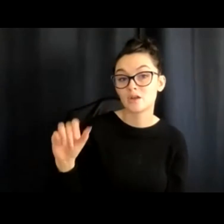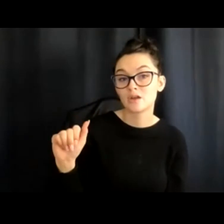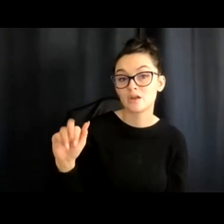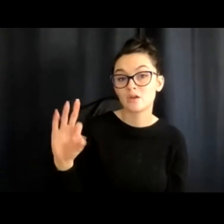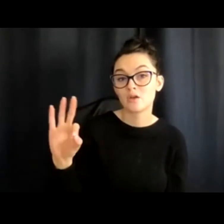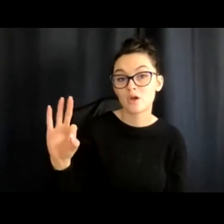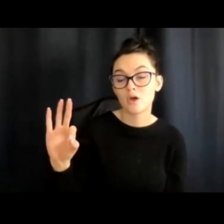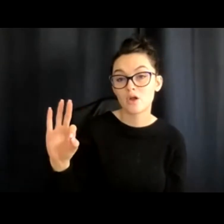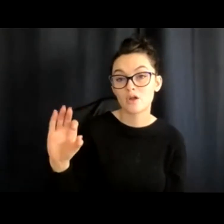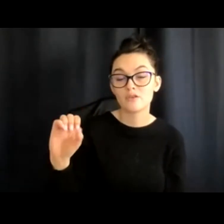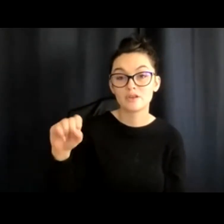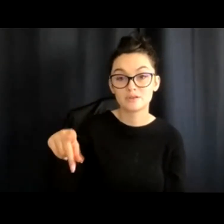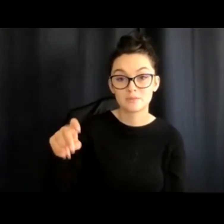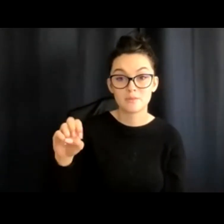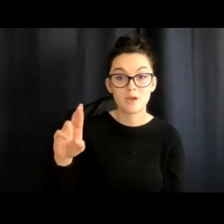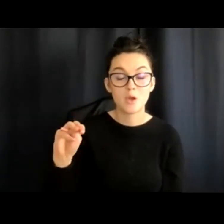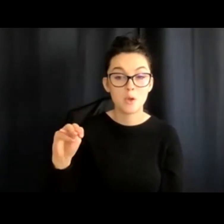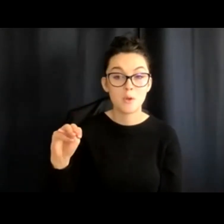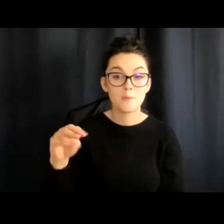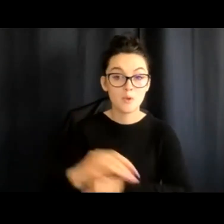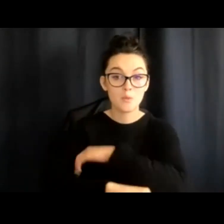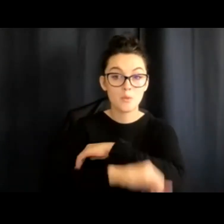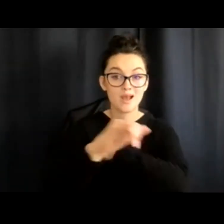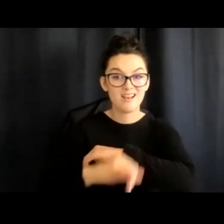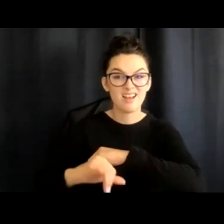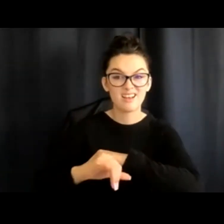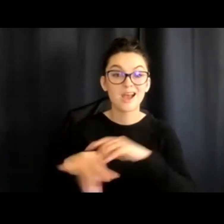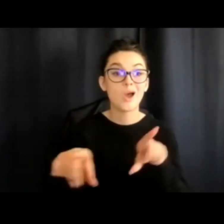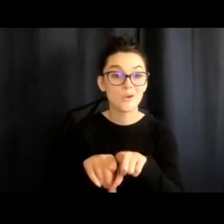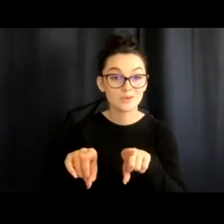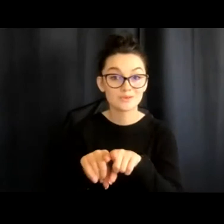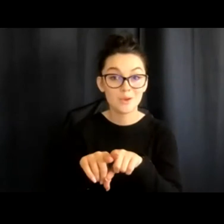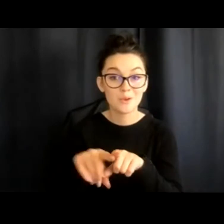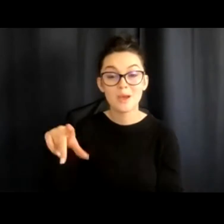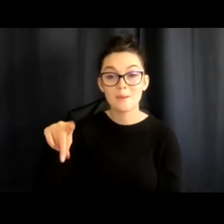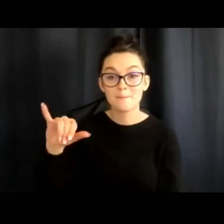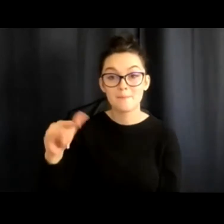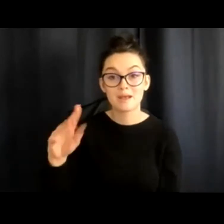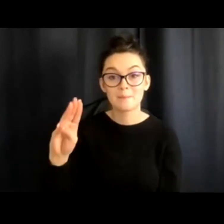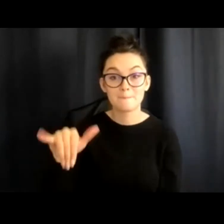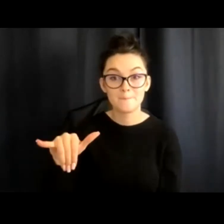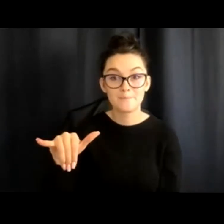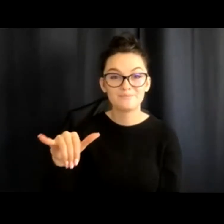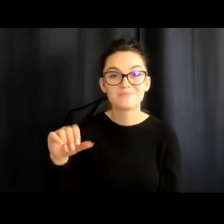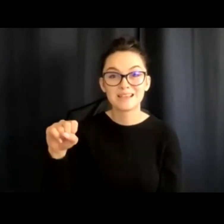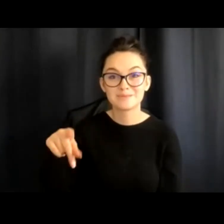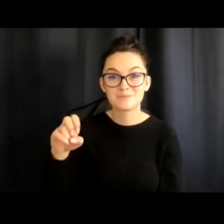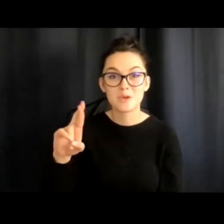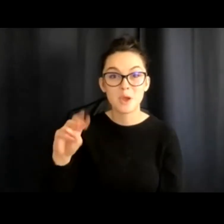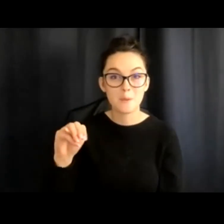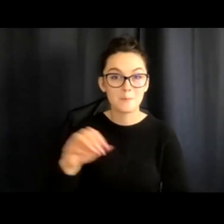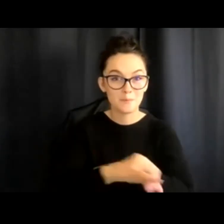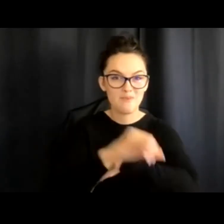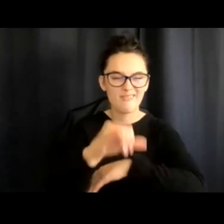and a pygmy sperm whale, and they're only about 9 to 10 feet long. Oh, thank you. Good